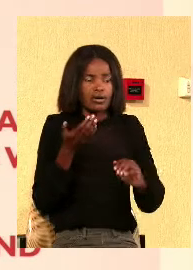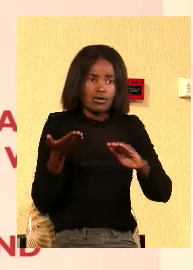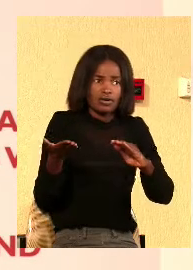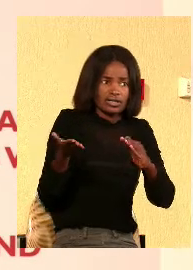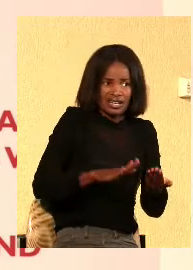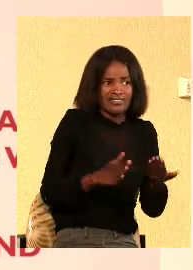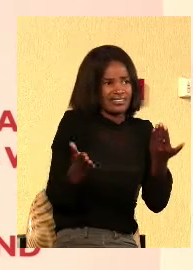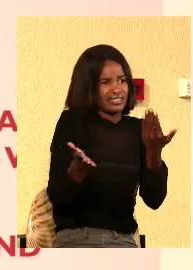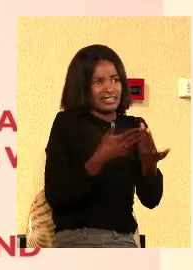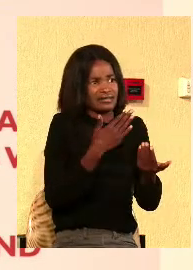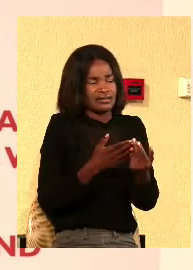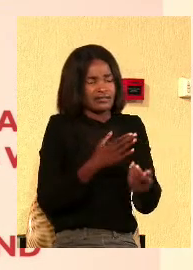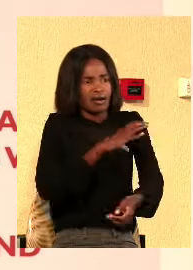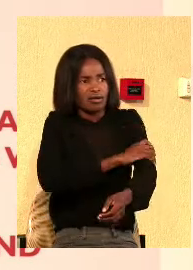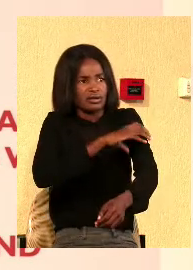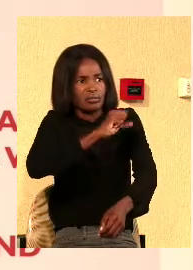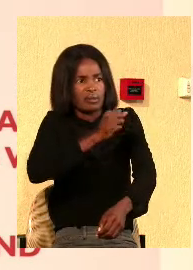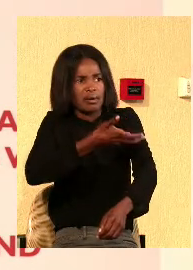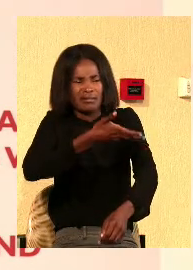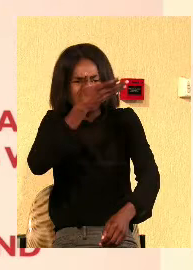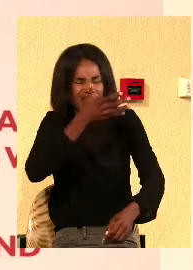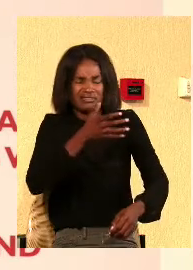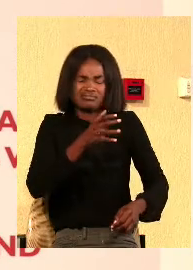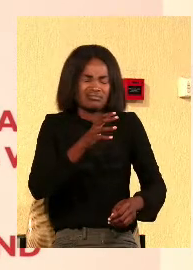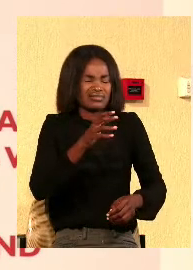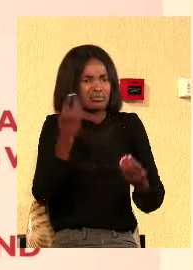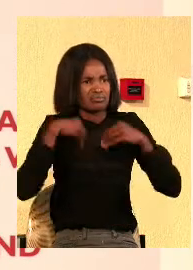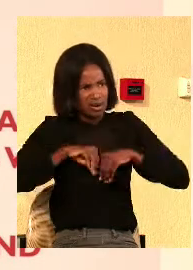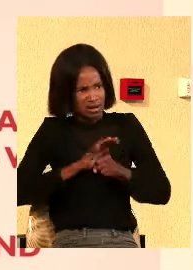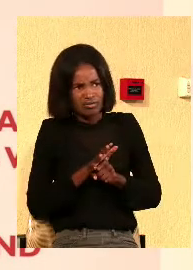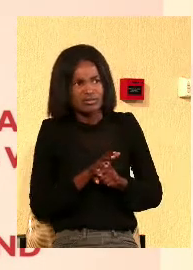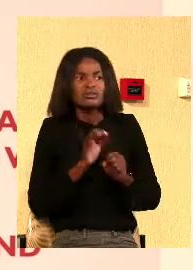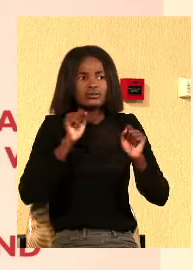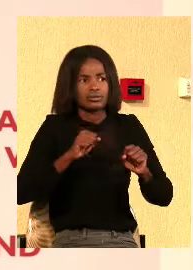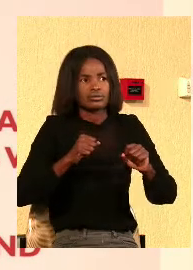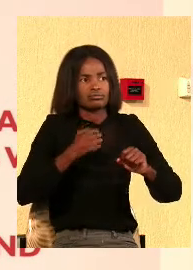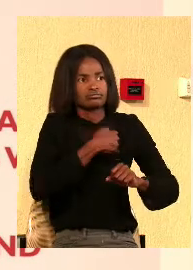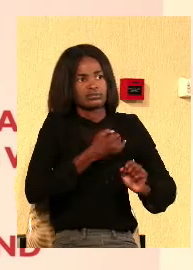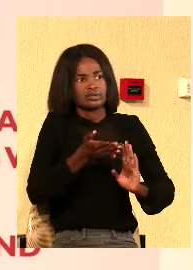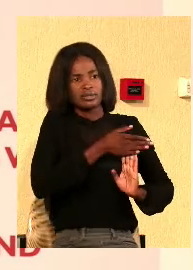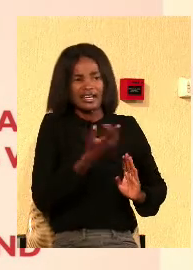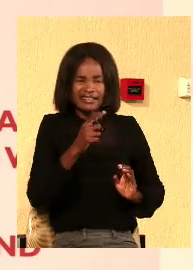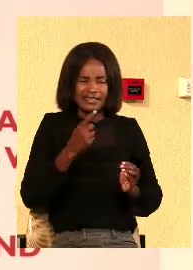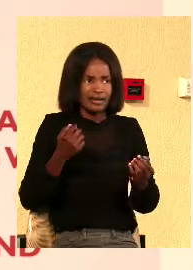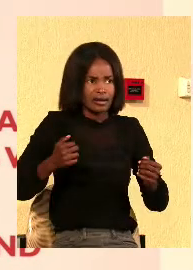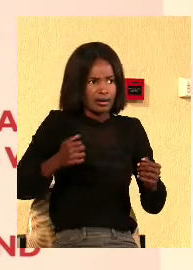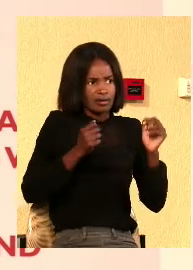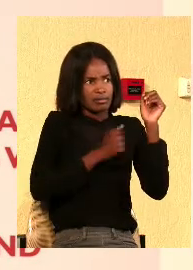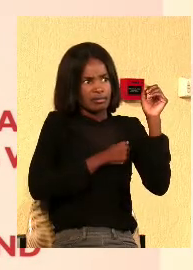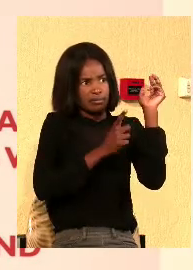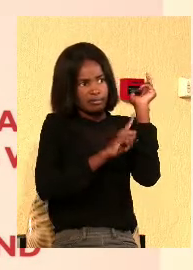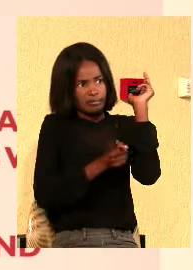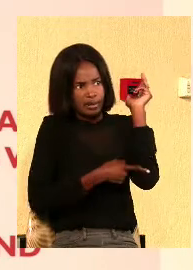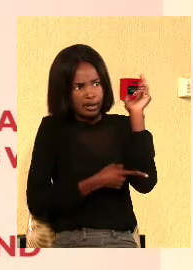have got high blood pressure and other comorbidity. But that's just one of those. So we need to protect them. Pregnant mothers, we